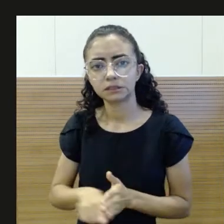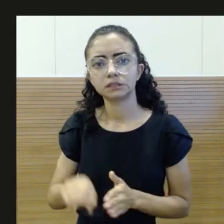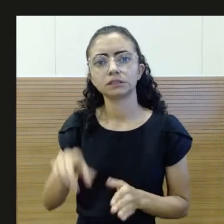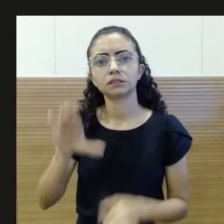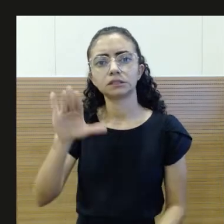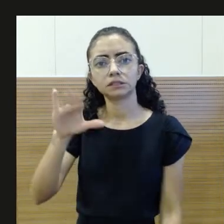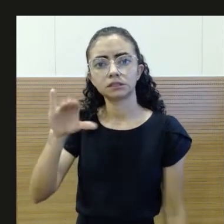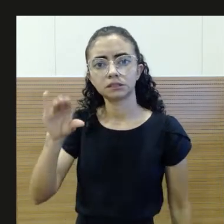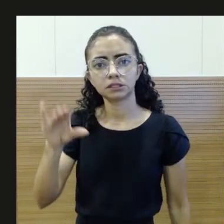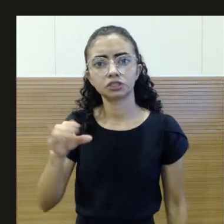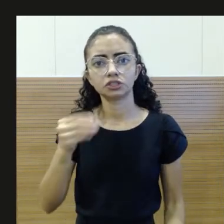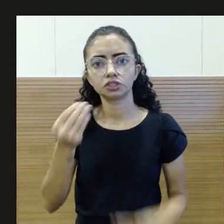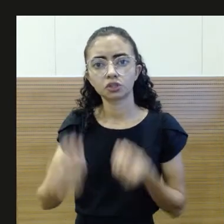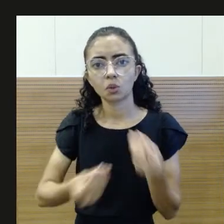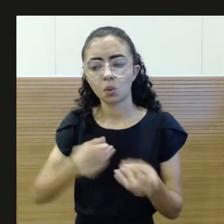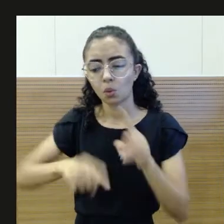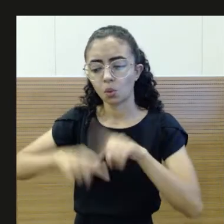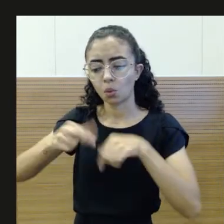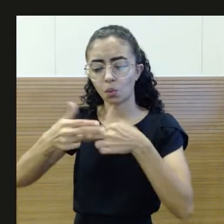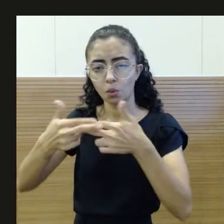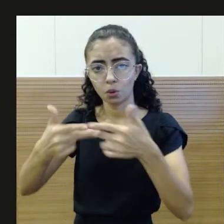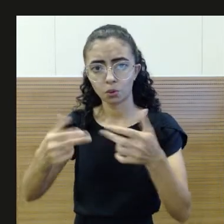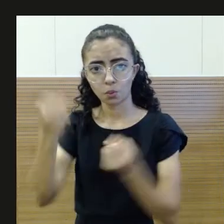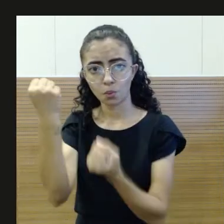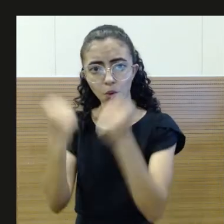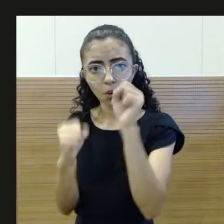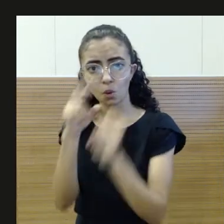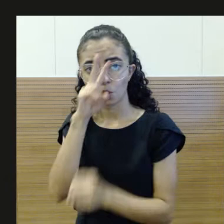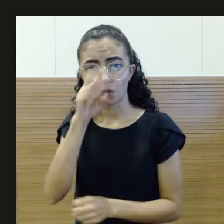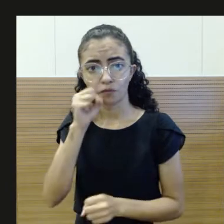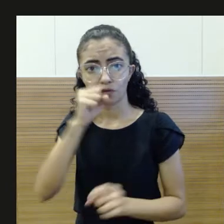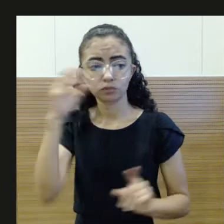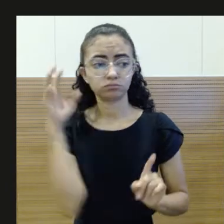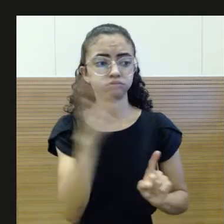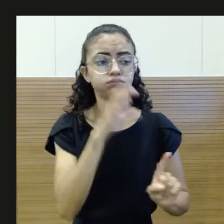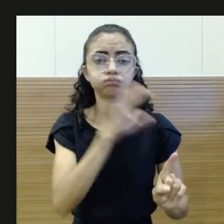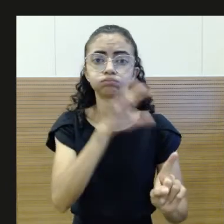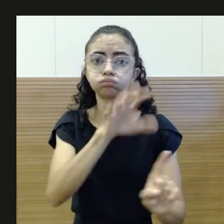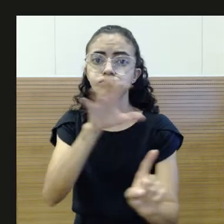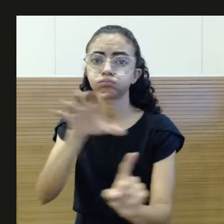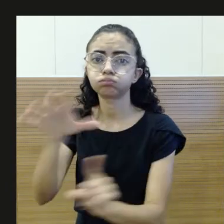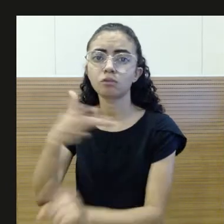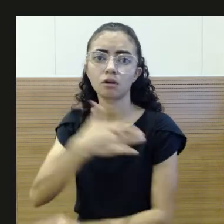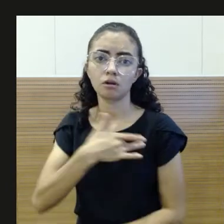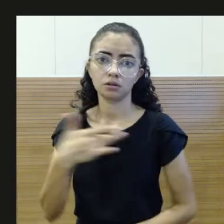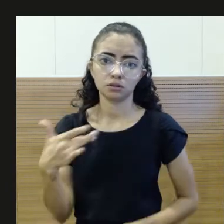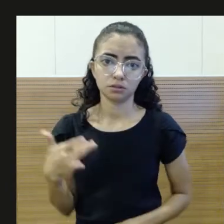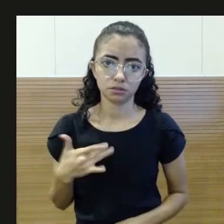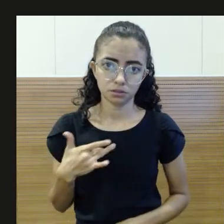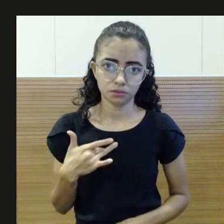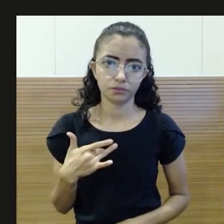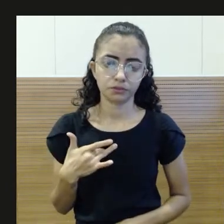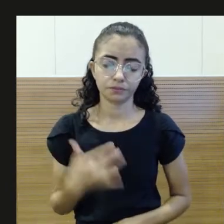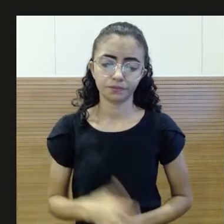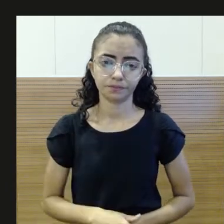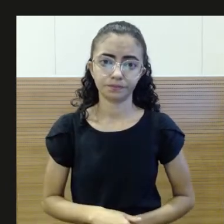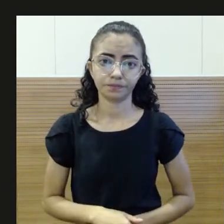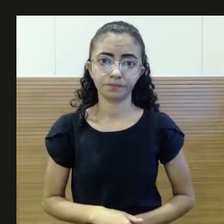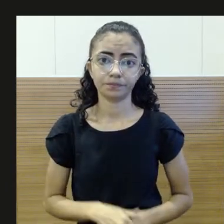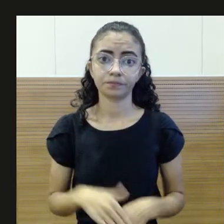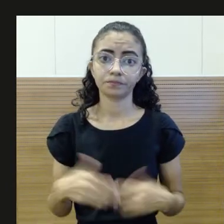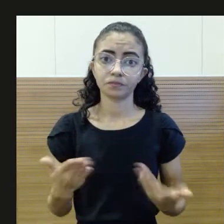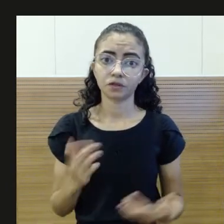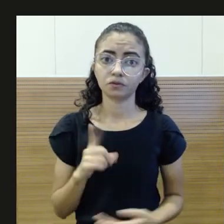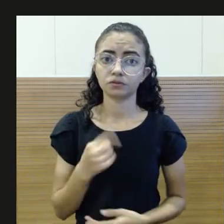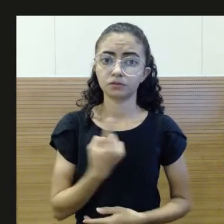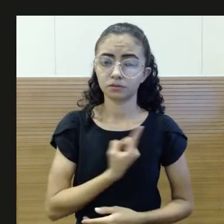are overweight. So, but we know in front of evidence that inadequate food has an important role in the